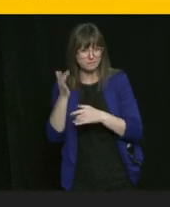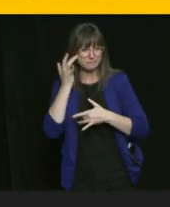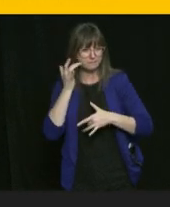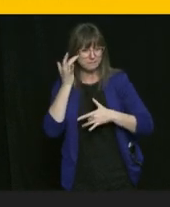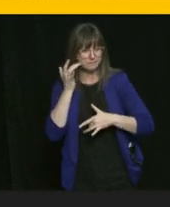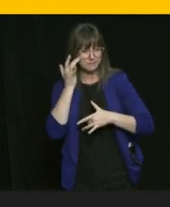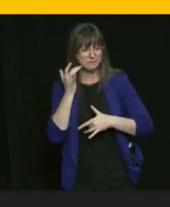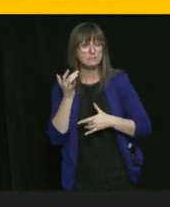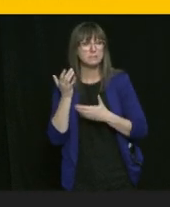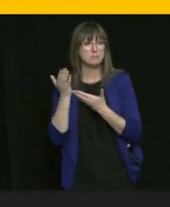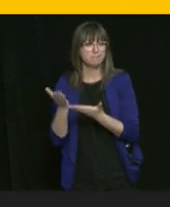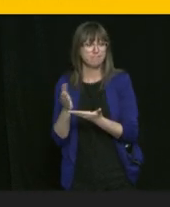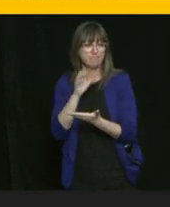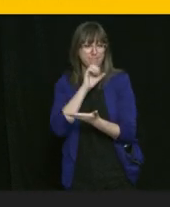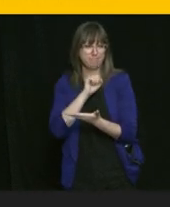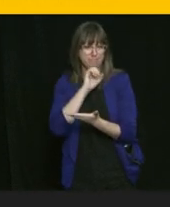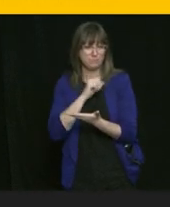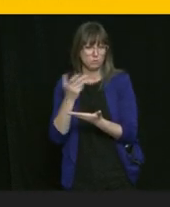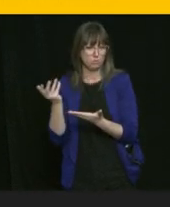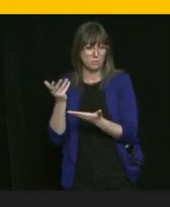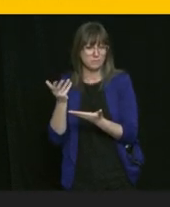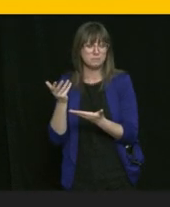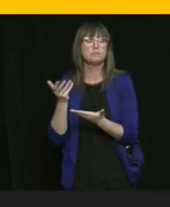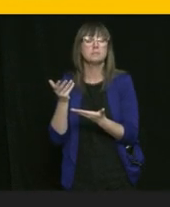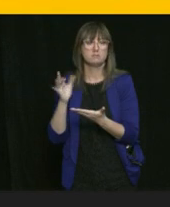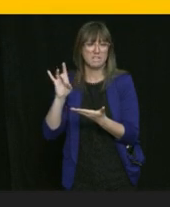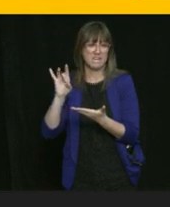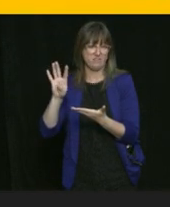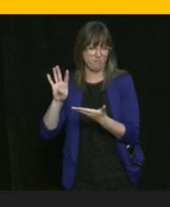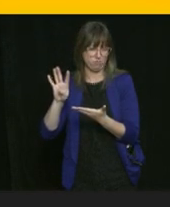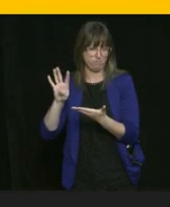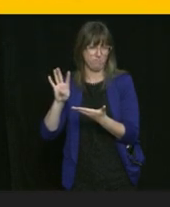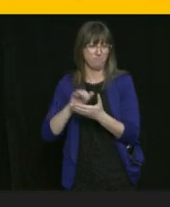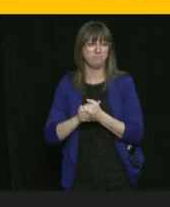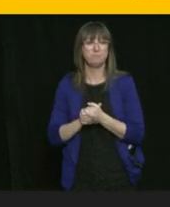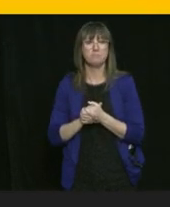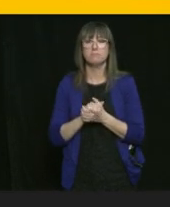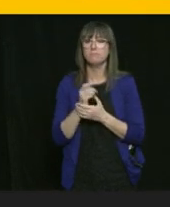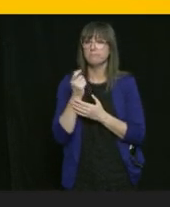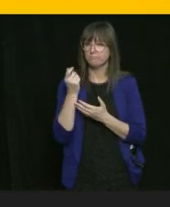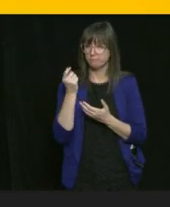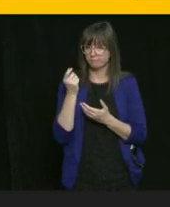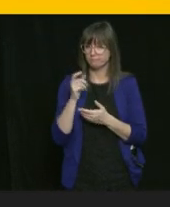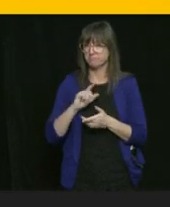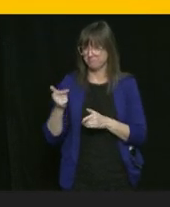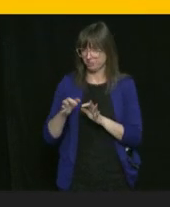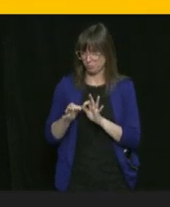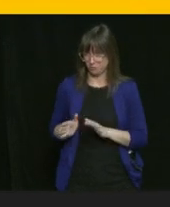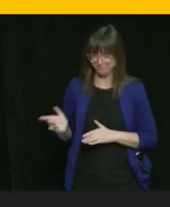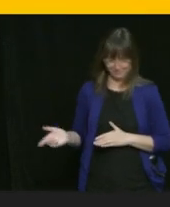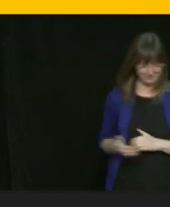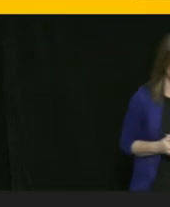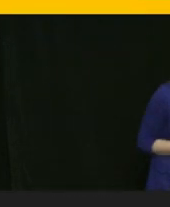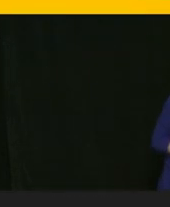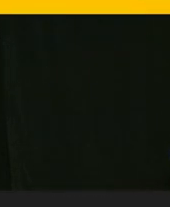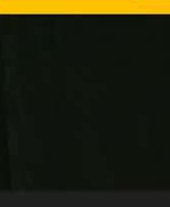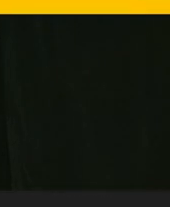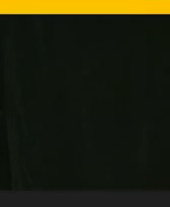COVID-19 related illnesses in Canada is 84 years. Based on Canadian data up to October